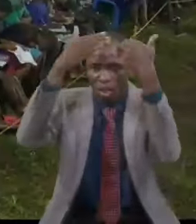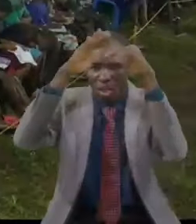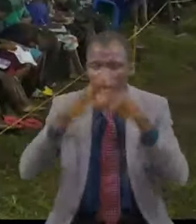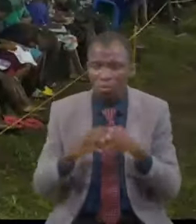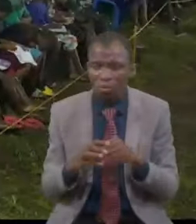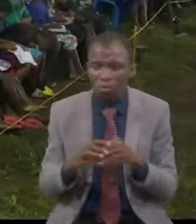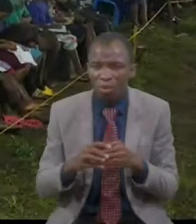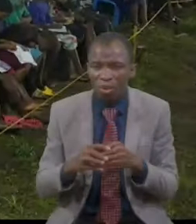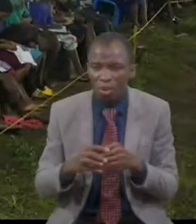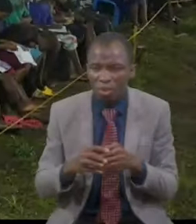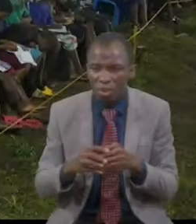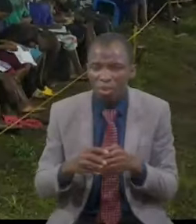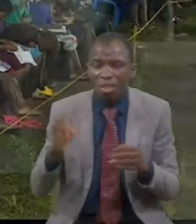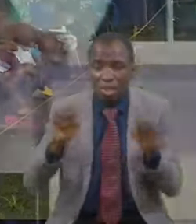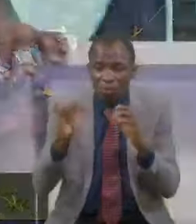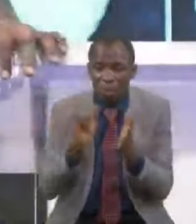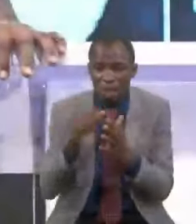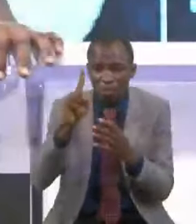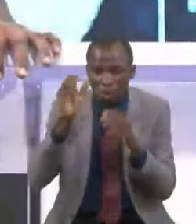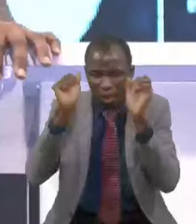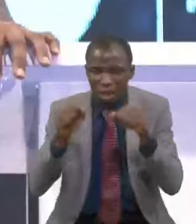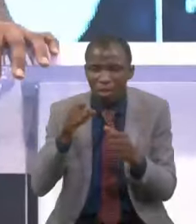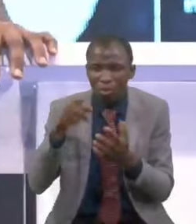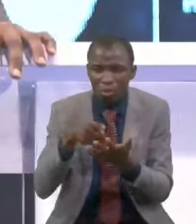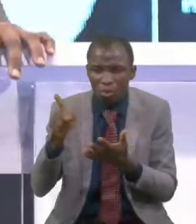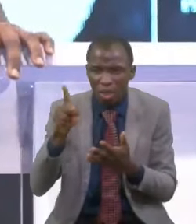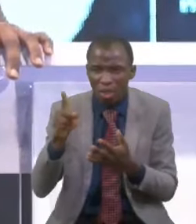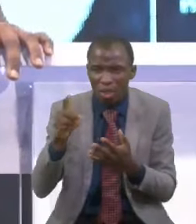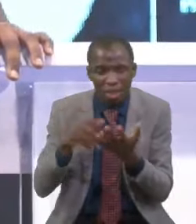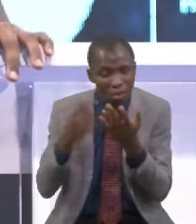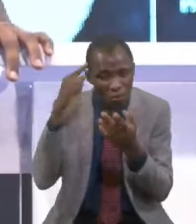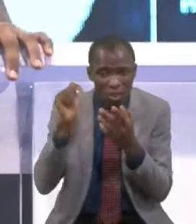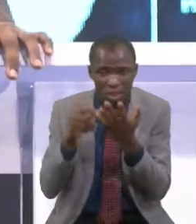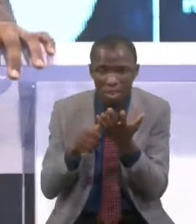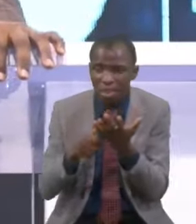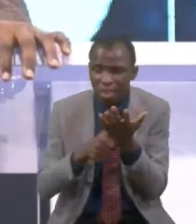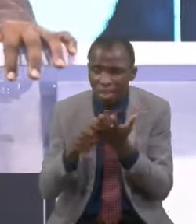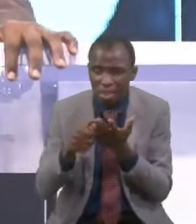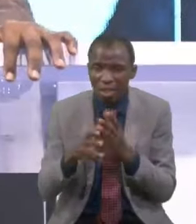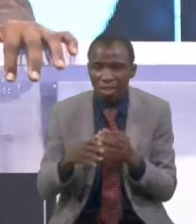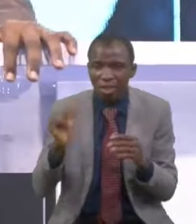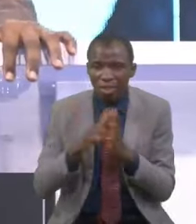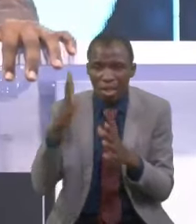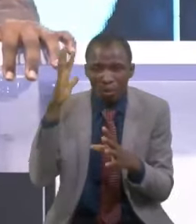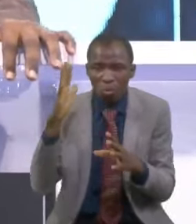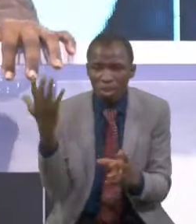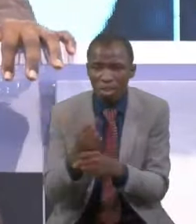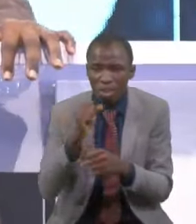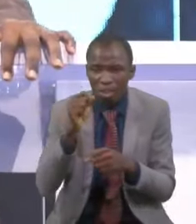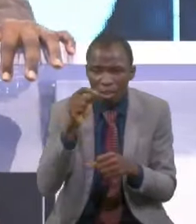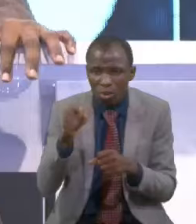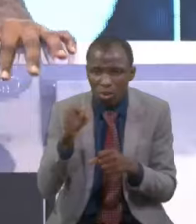you pay the ticket for the ticket that will take you around the